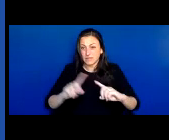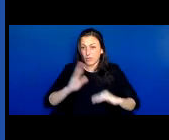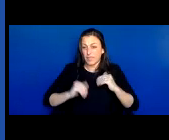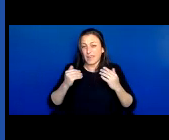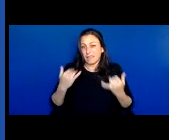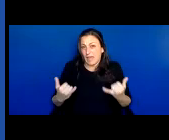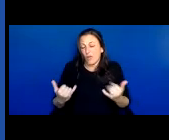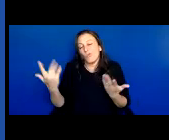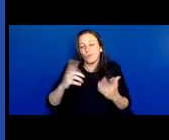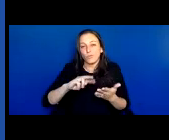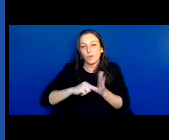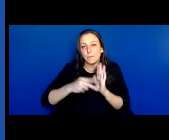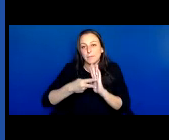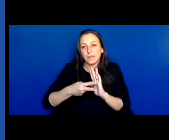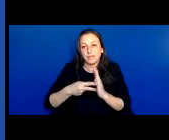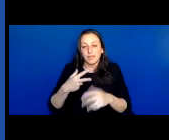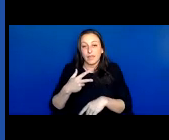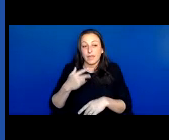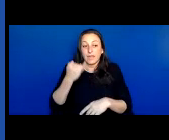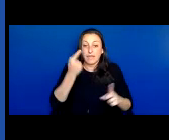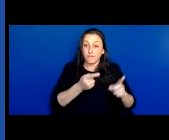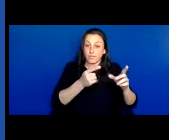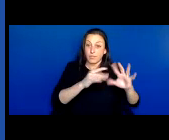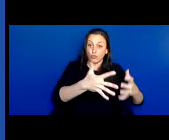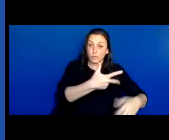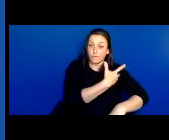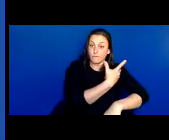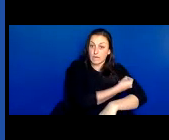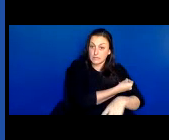particularly vaccinated versus unvaccinated people?